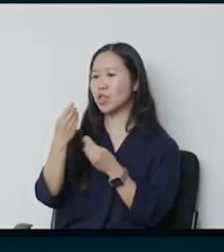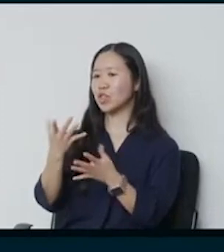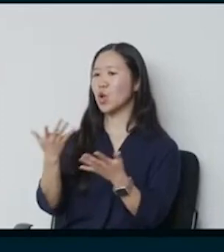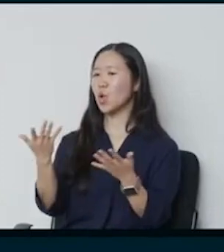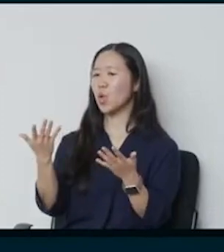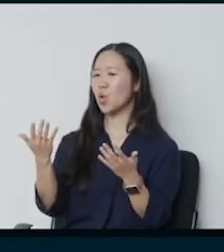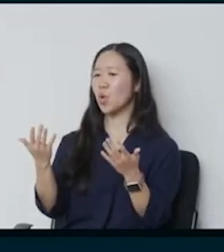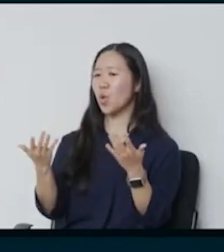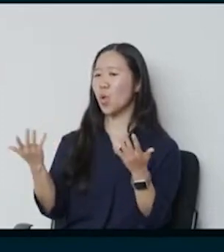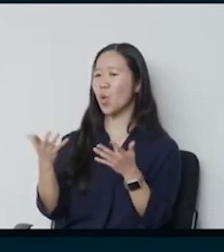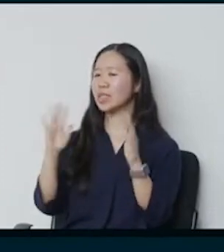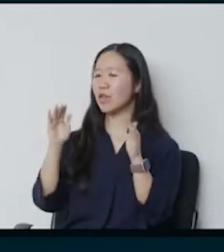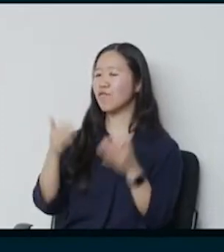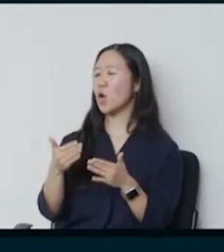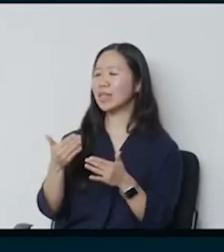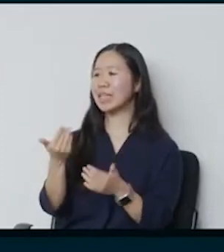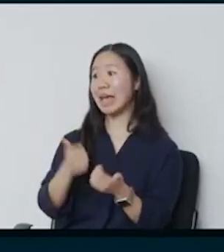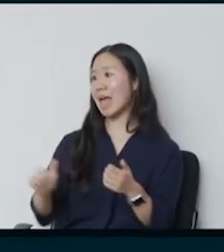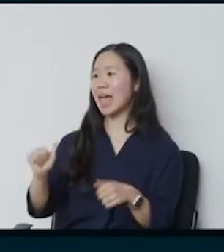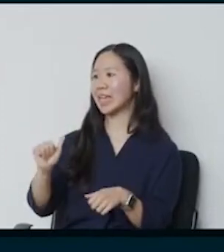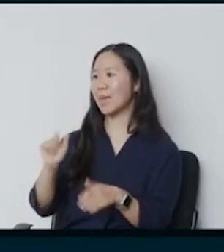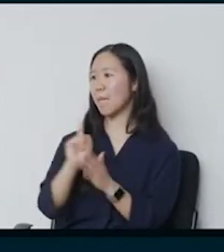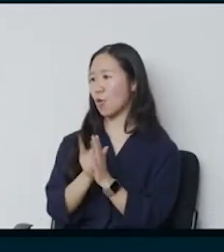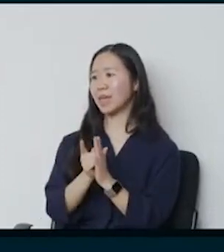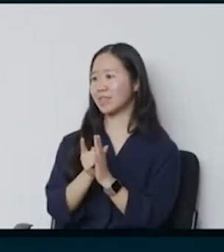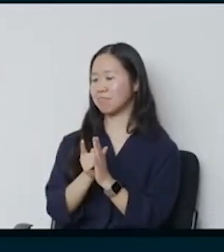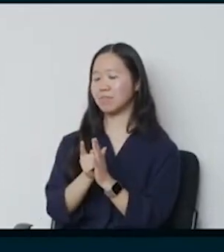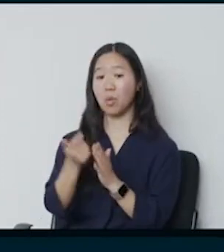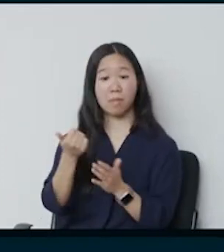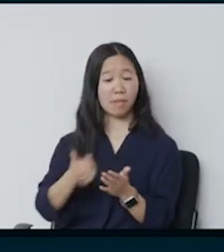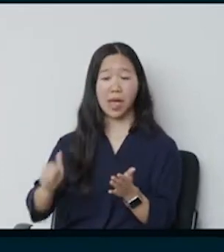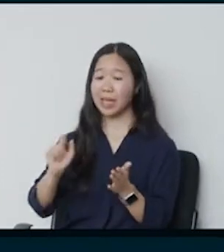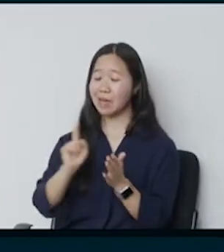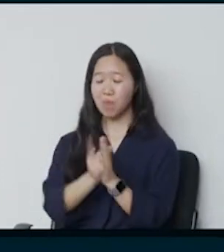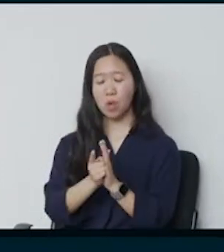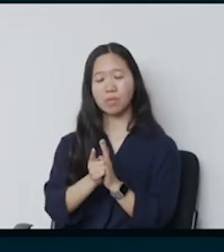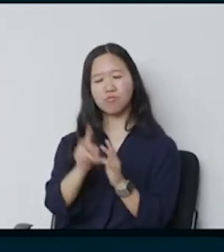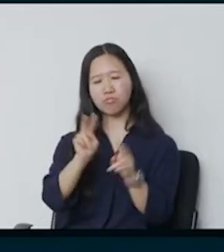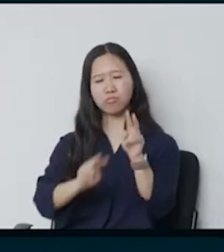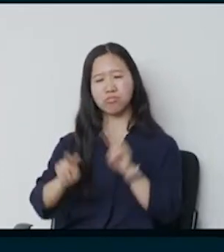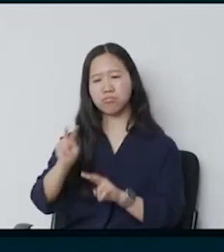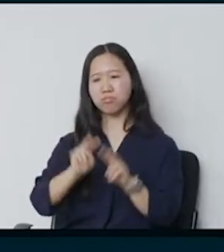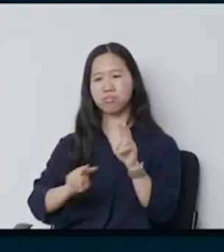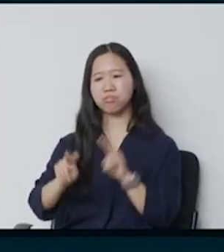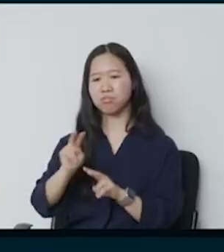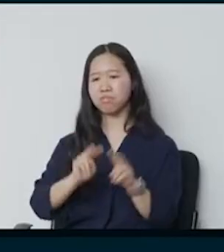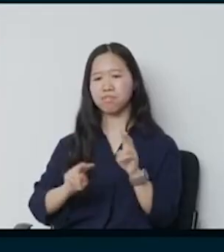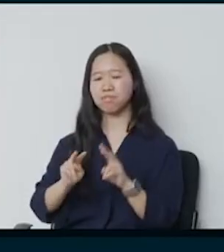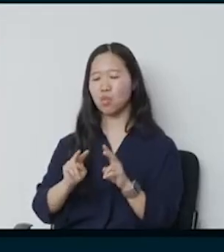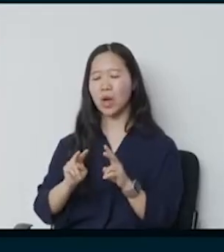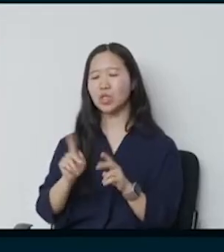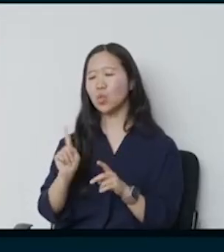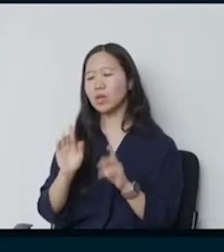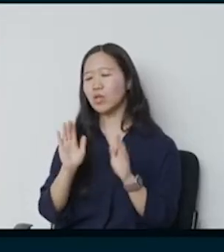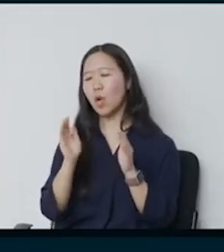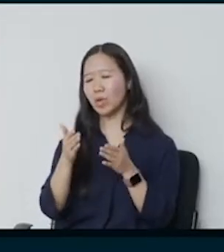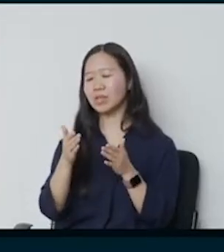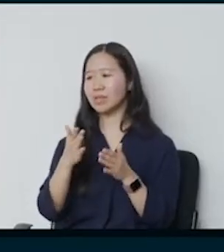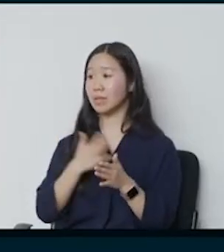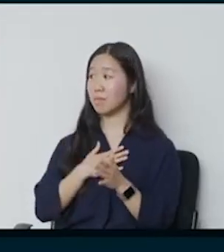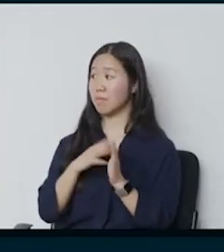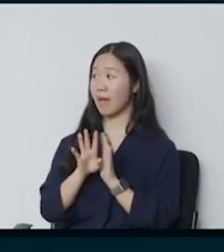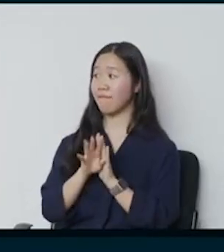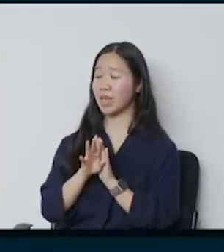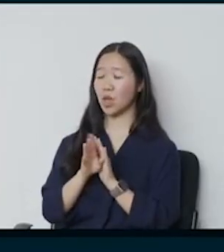sense? So at any given moment, you're gonna be able to watch what is the value of document.activeElement. And in my video here,